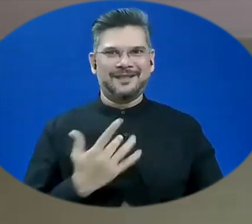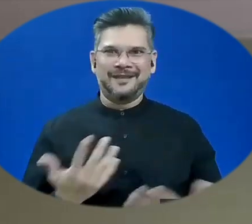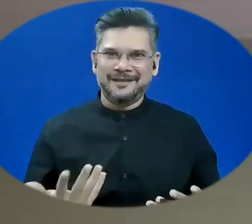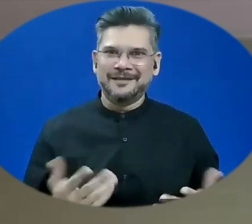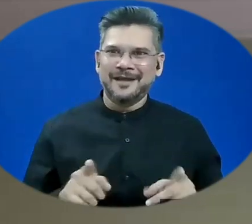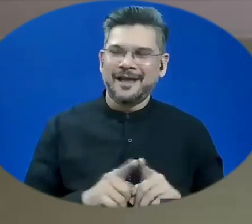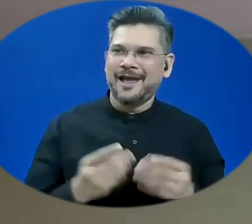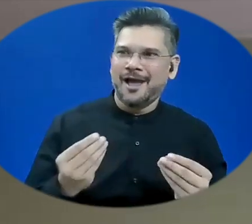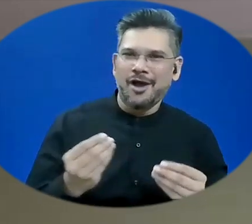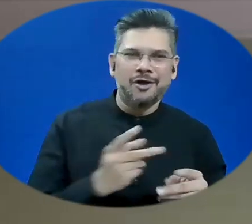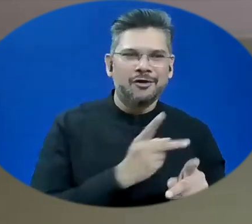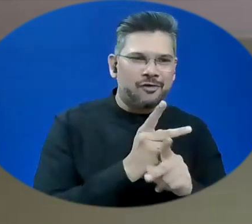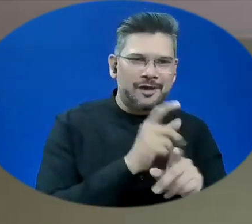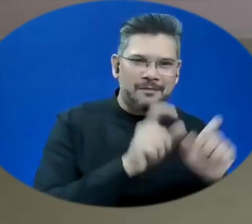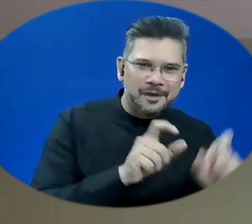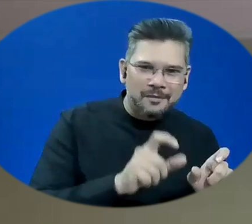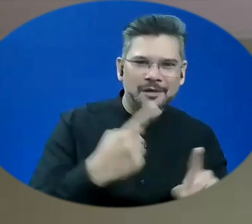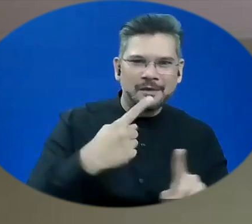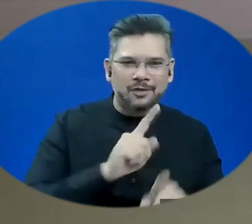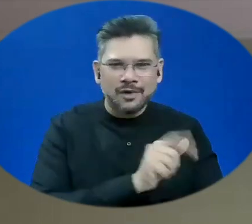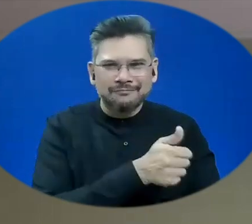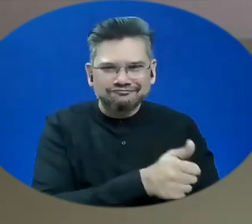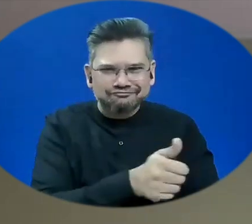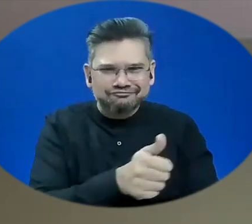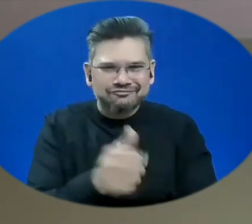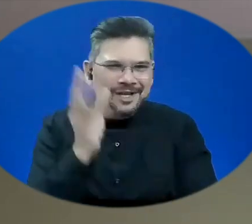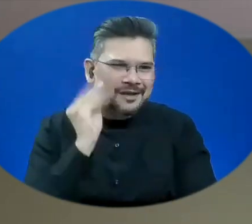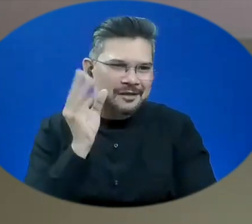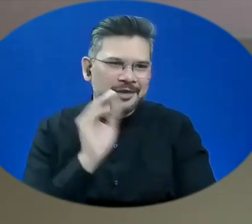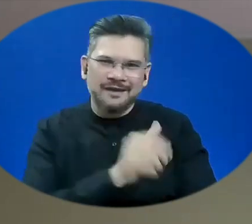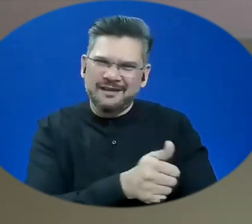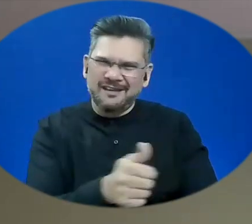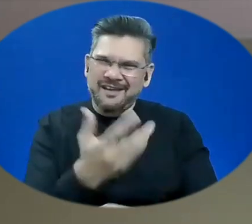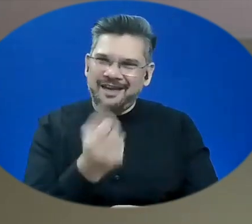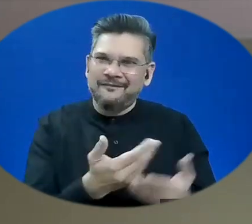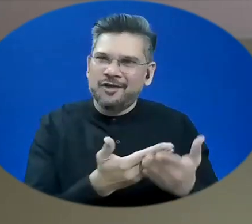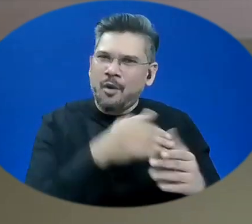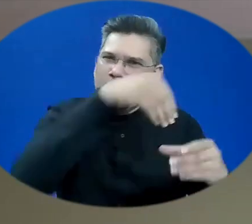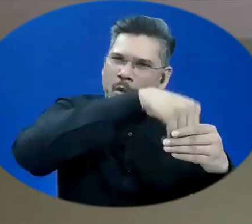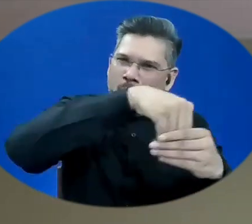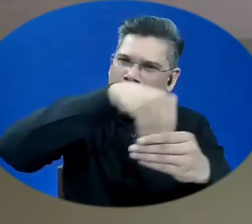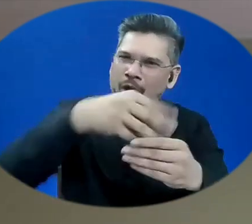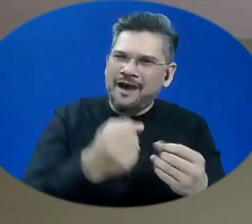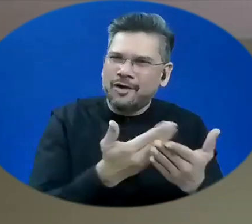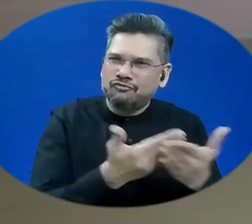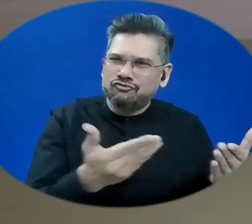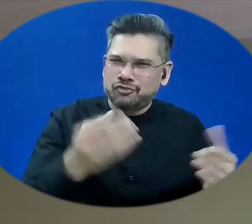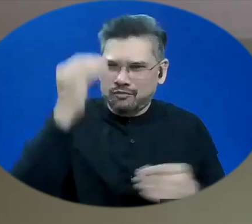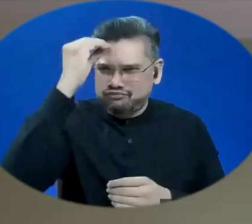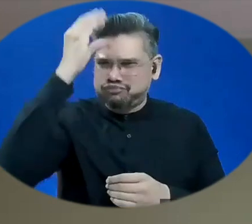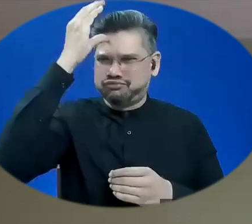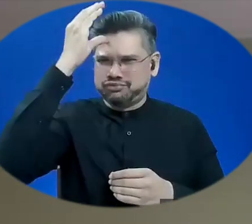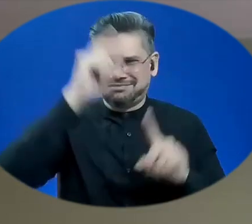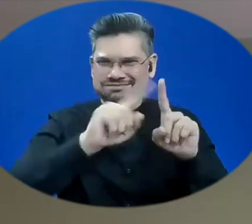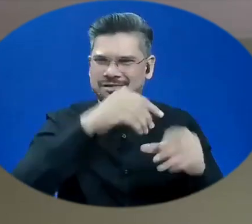experience that each one has is actually becoming an untapped resource. So Najla, your job, your role